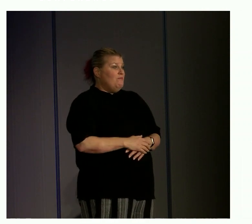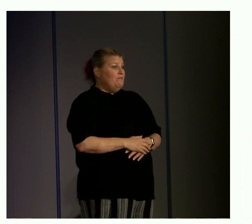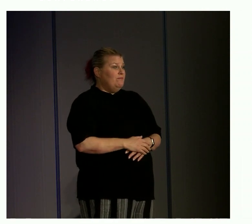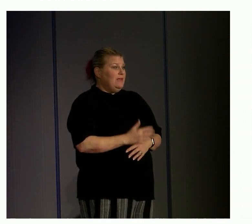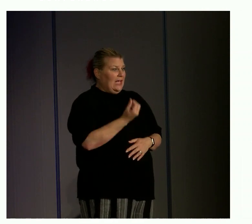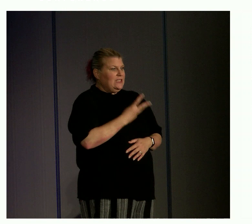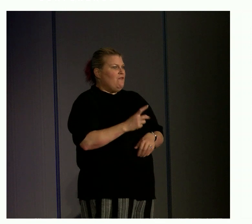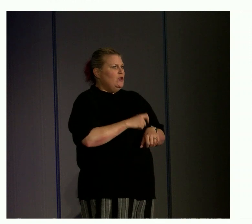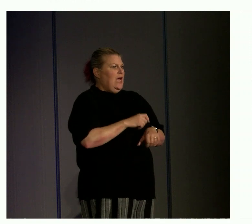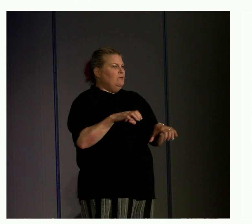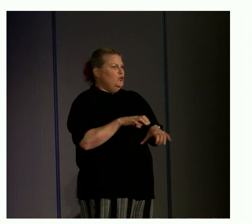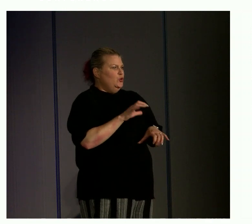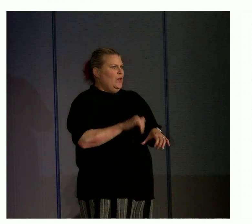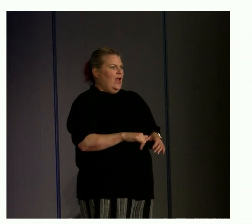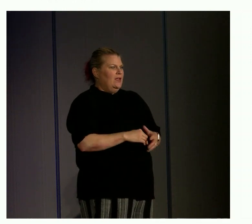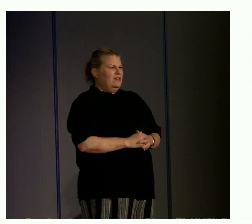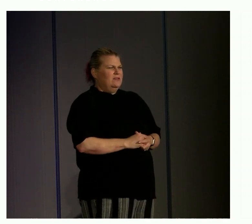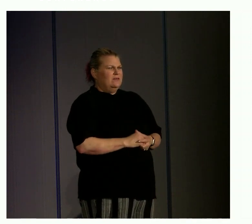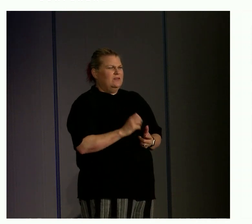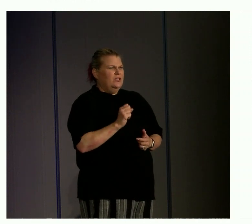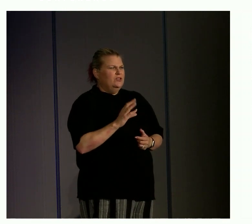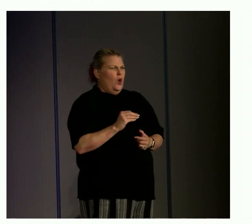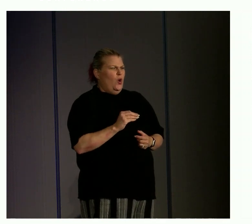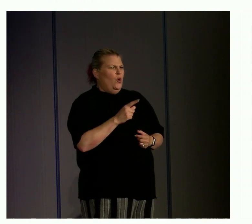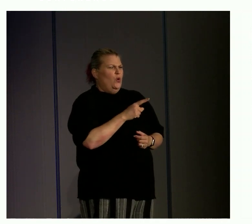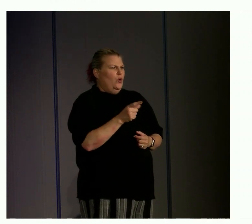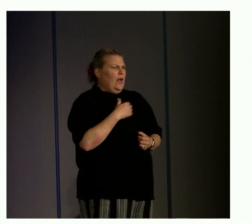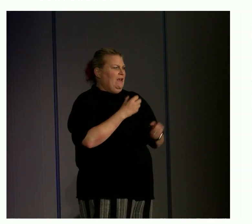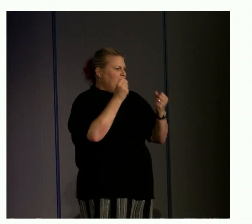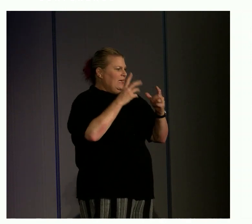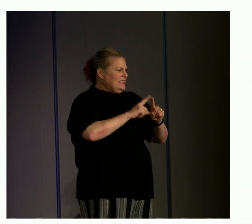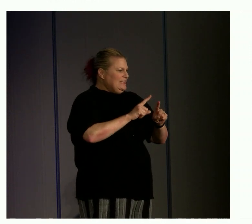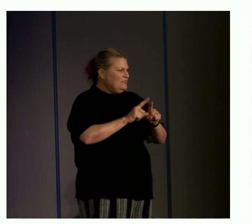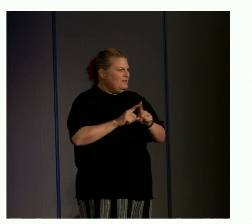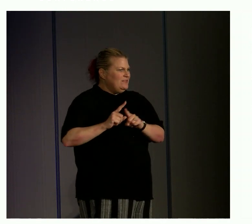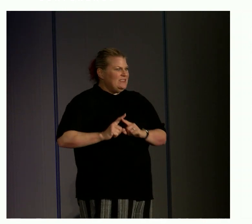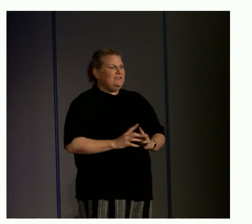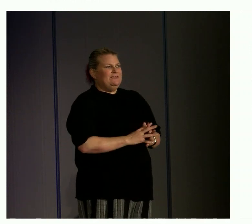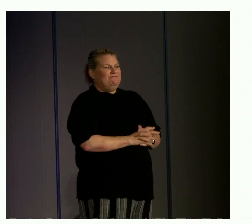times to do it. You can use many different ones.